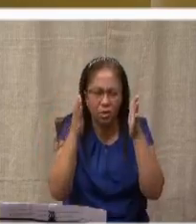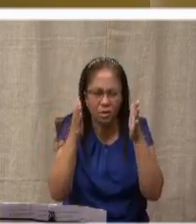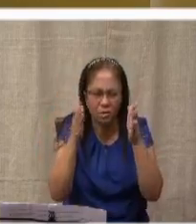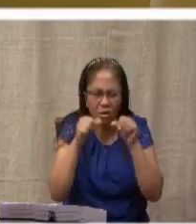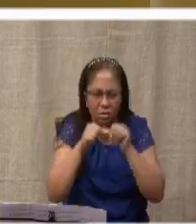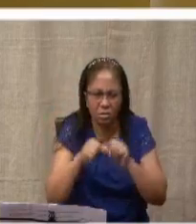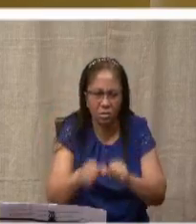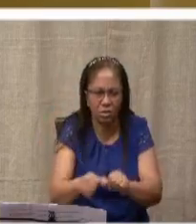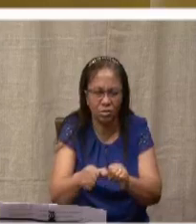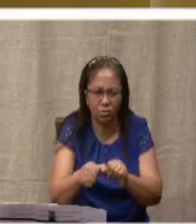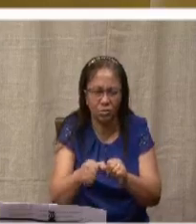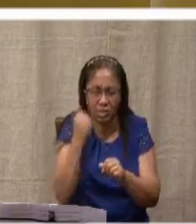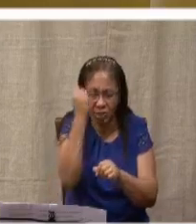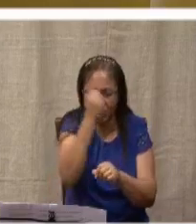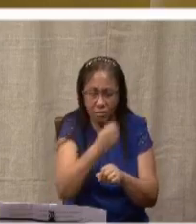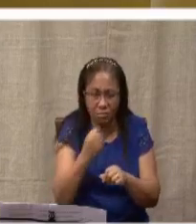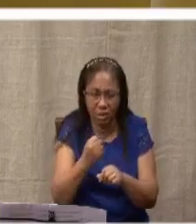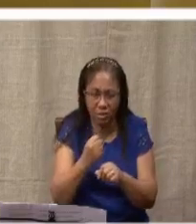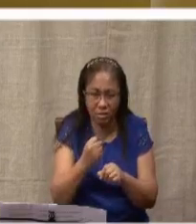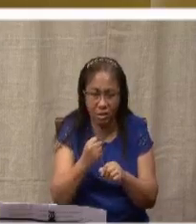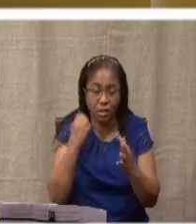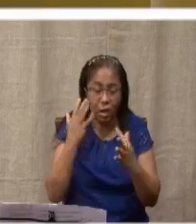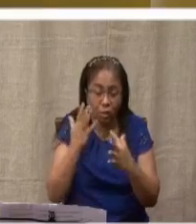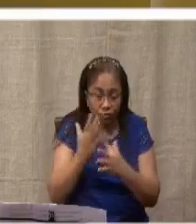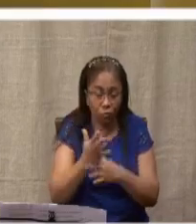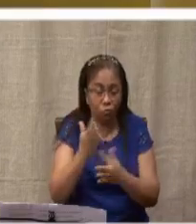what it's only in that